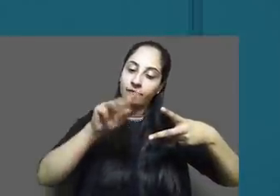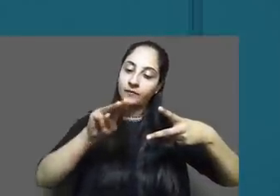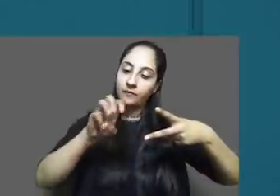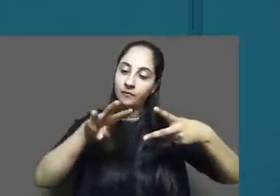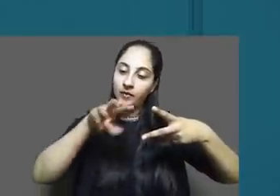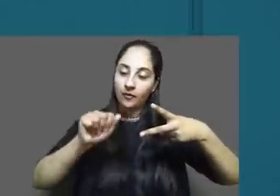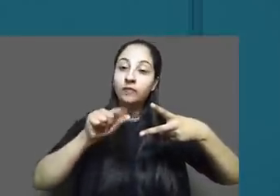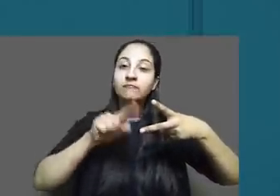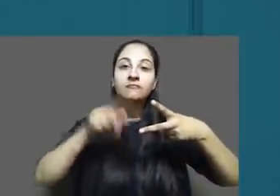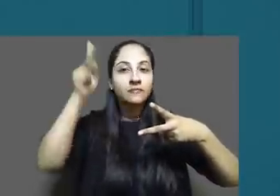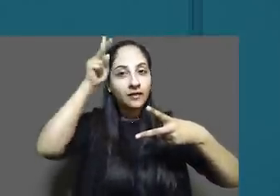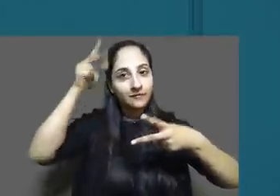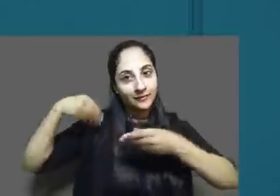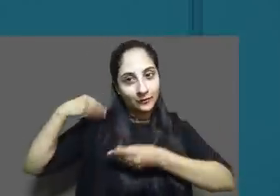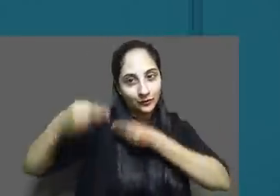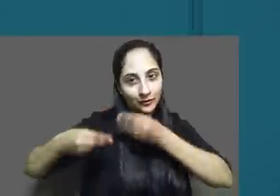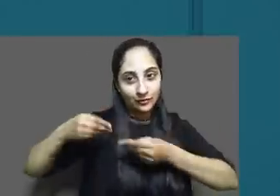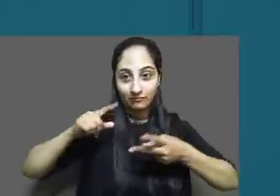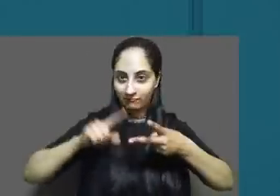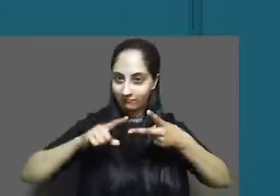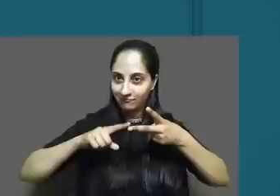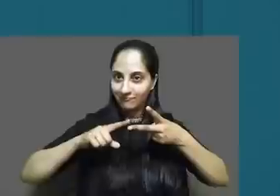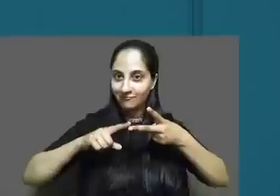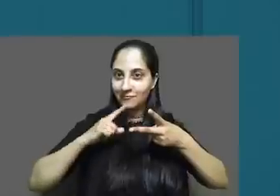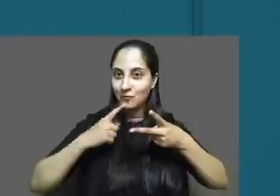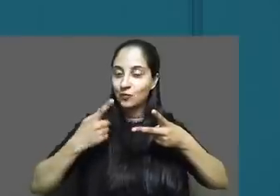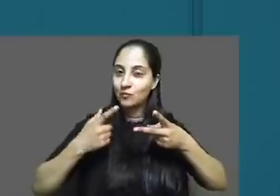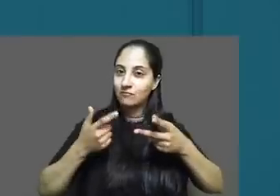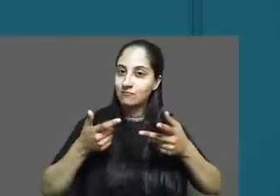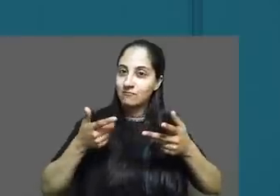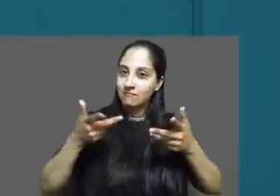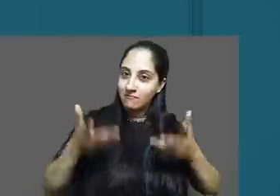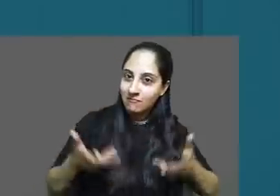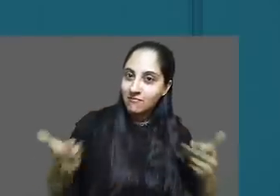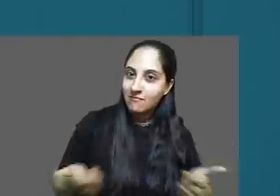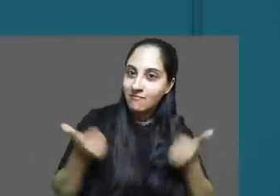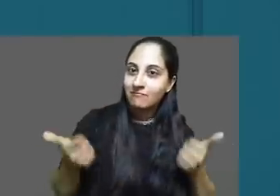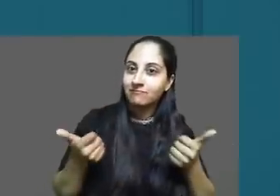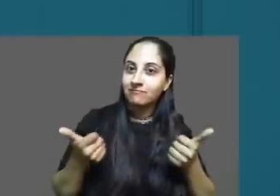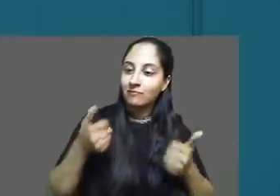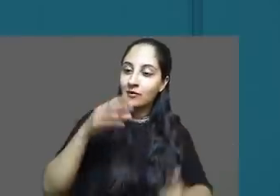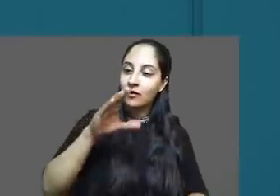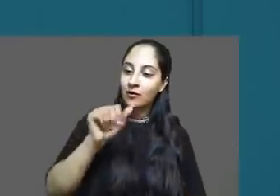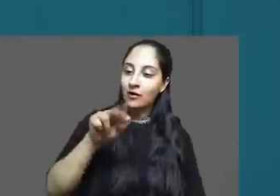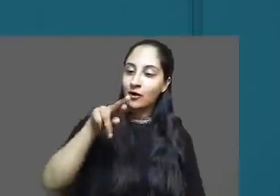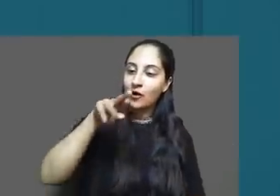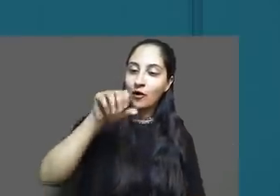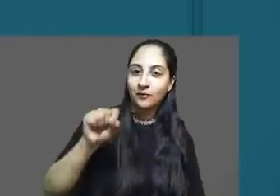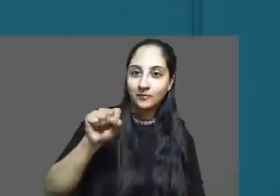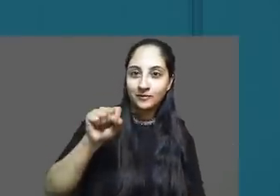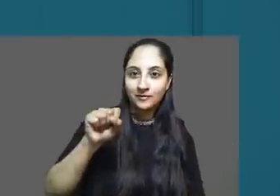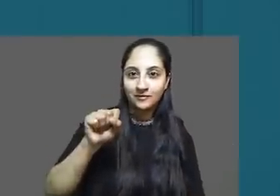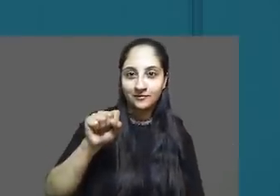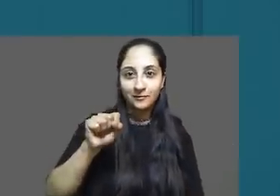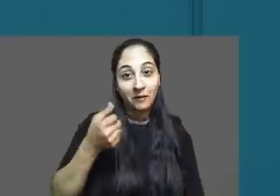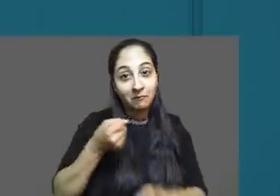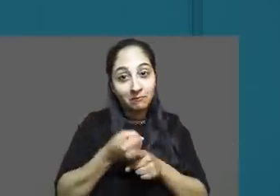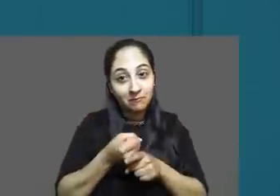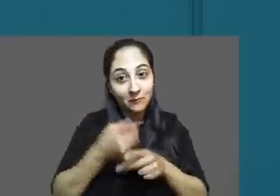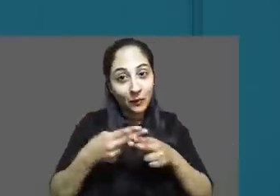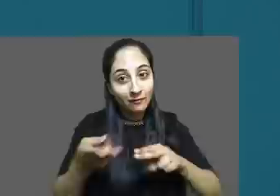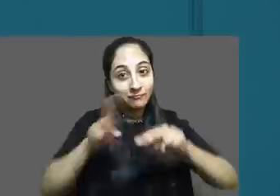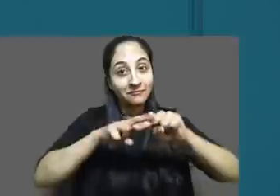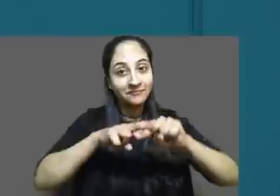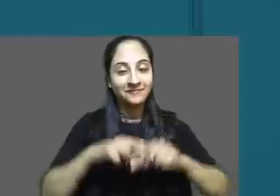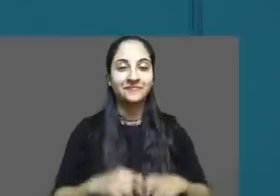indeed, more carbs, just in case you haven't gained your 19 pounds for COVID-19. Although we sit at year 2021, I can't imagine we're already